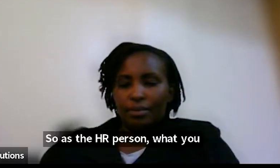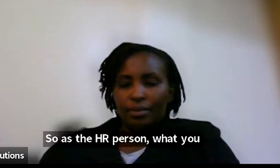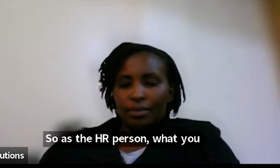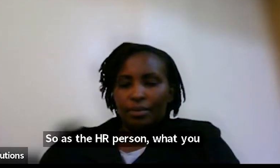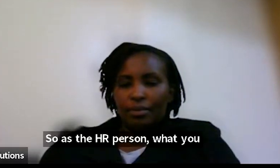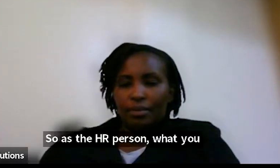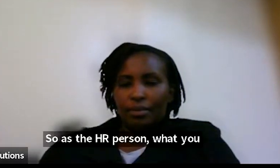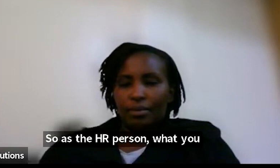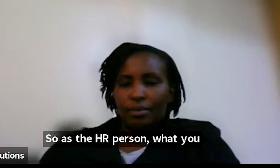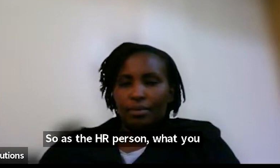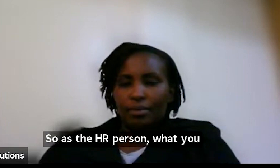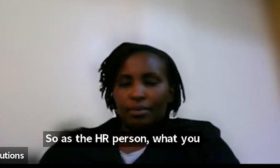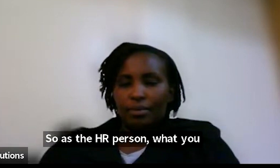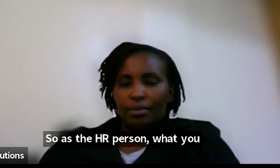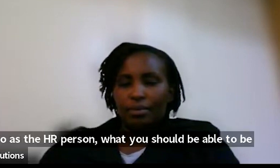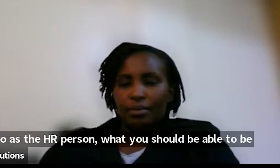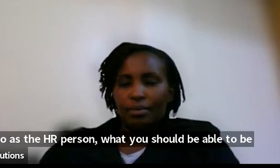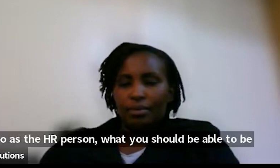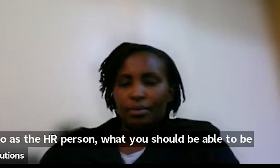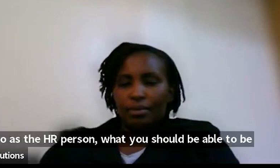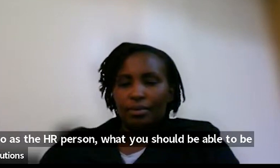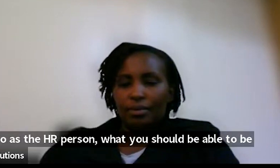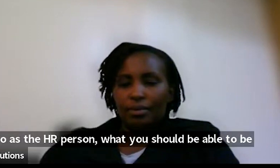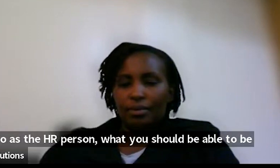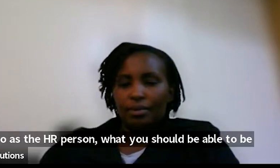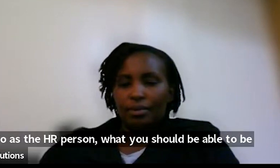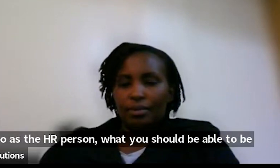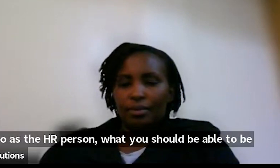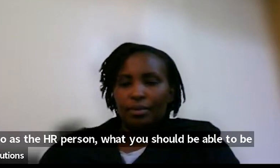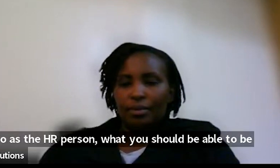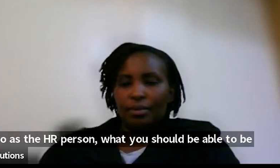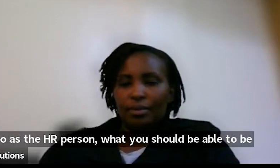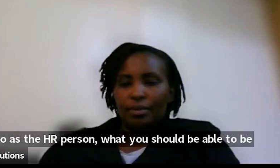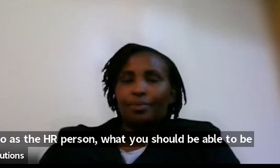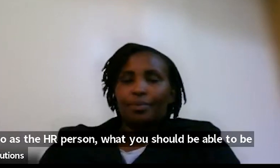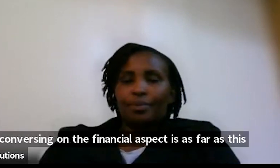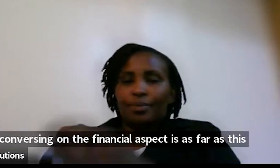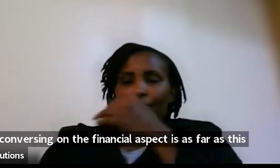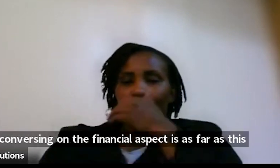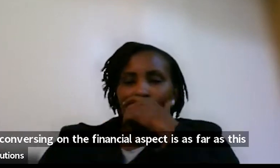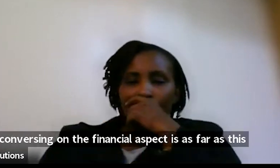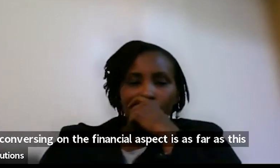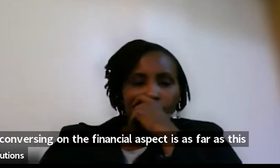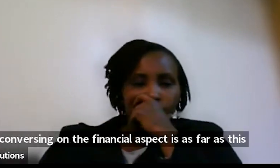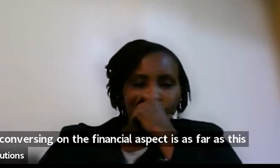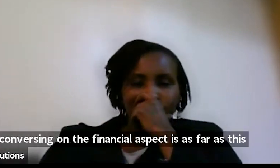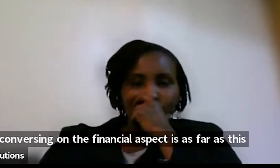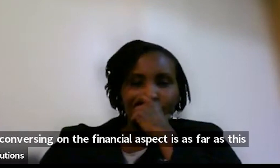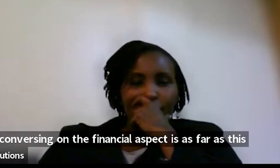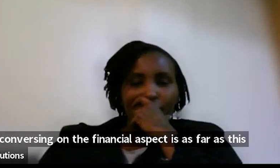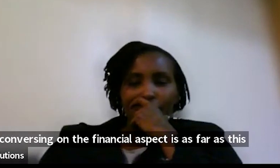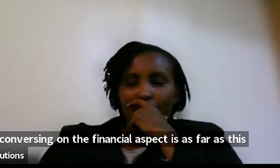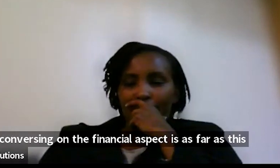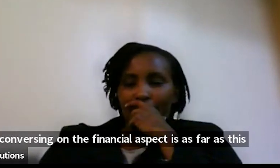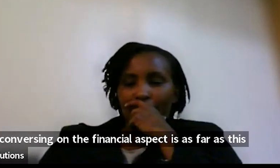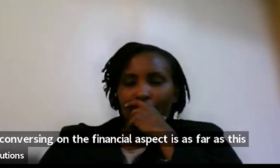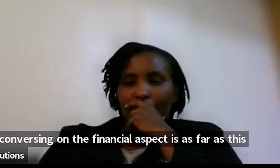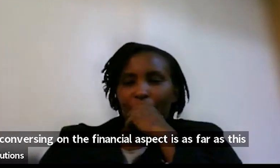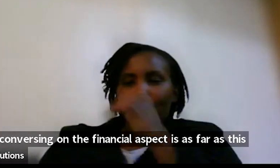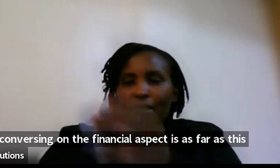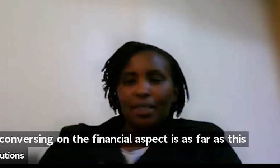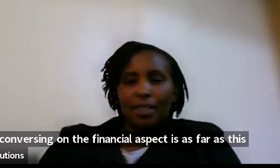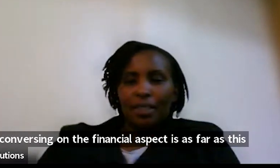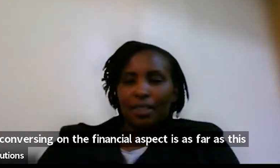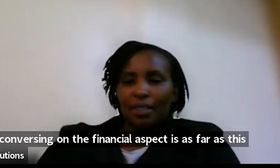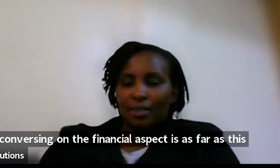be conversing on the financial aspect is, as far as these budgets are concerned, the utilization of the budgets, are